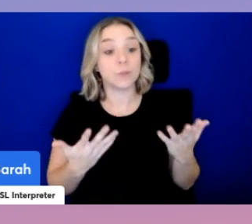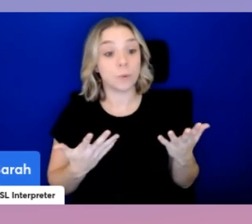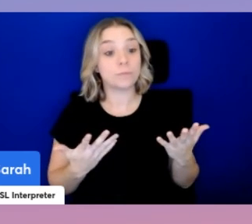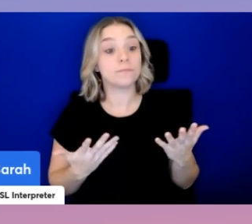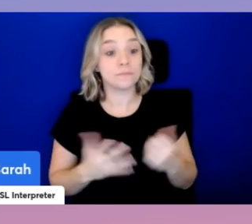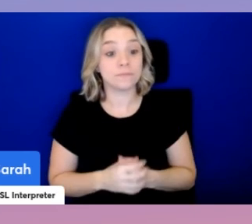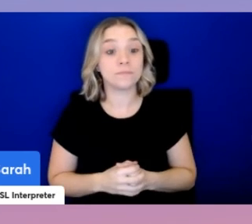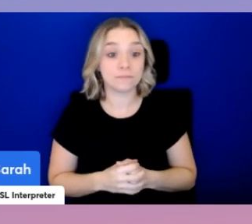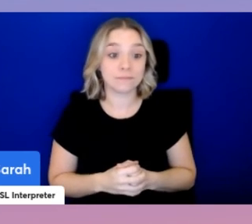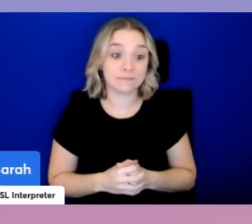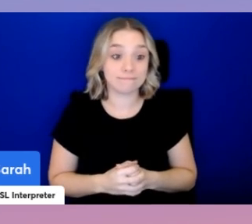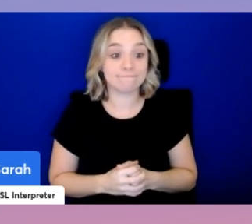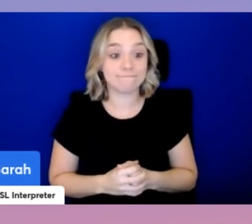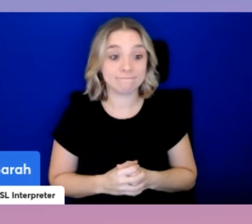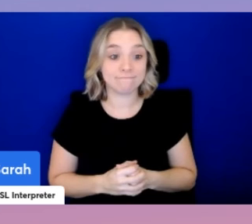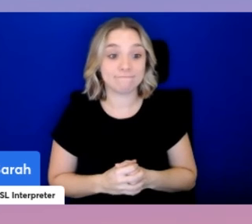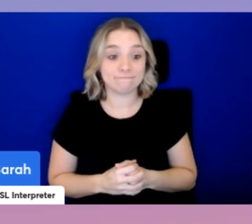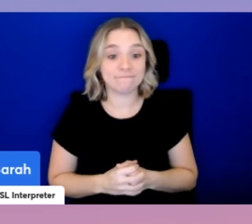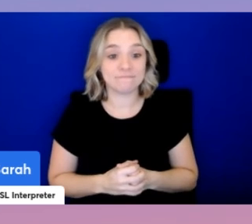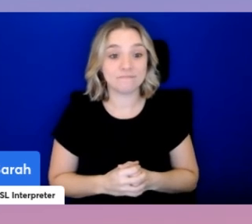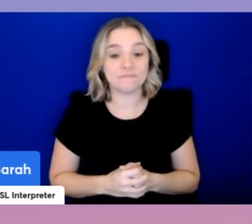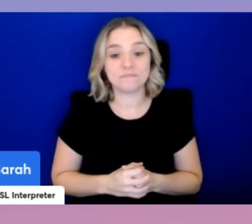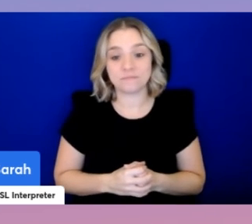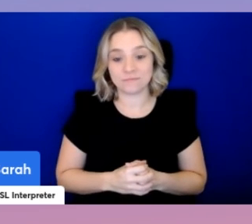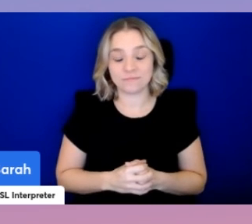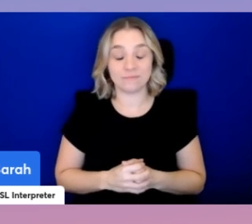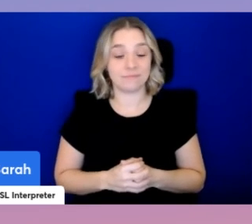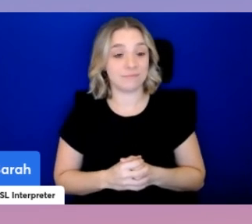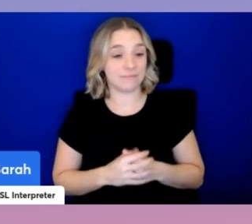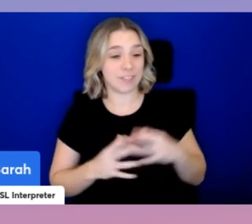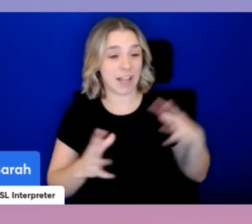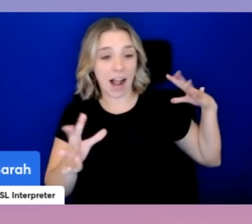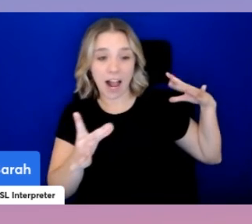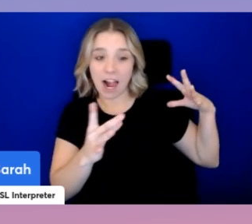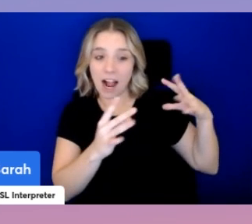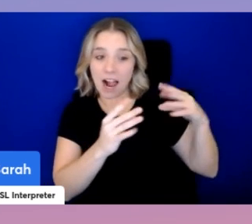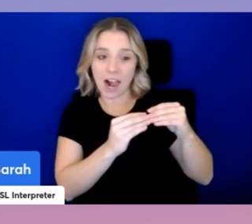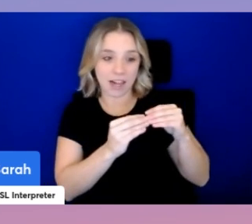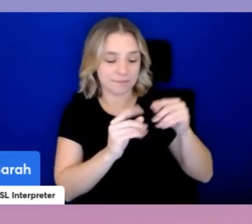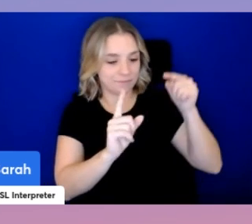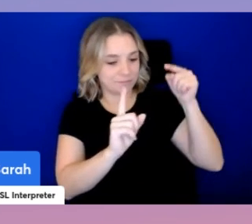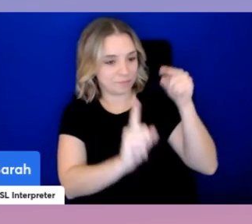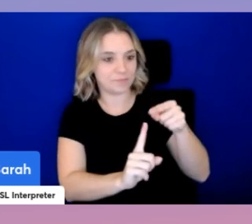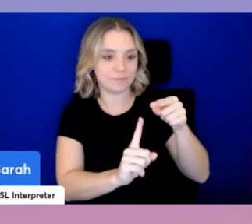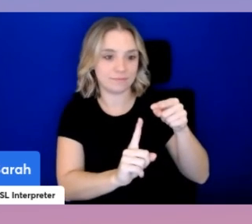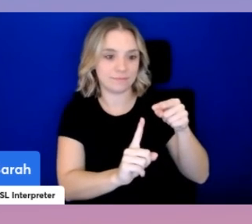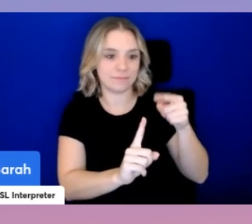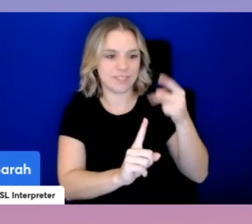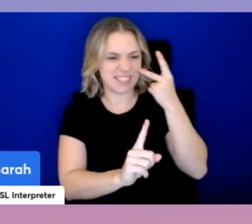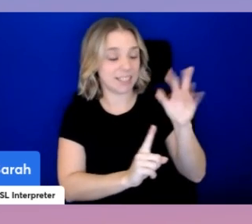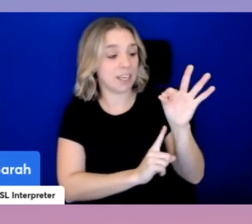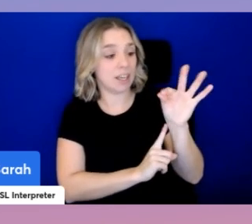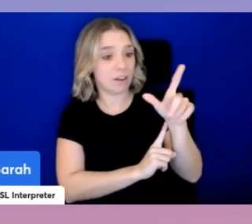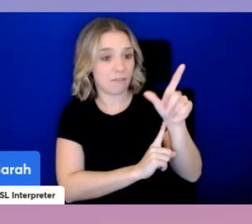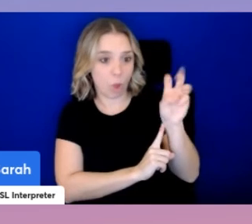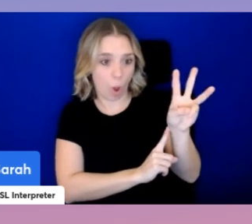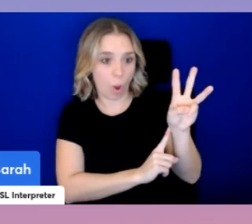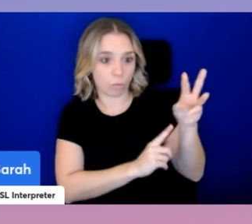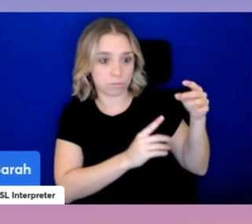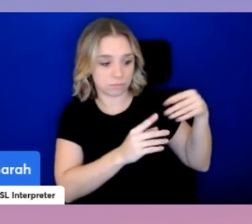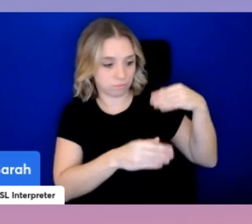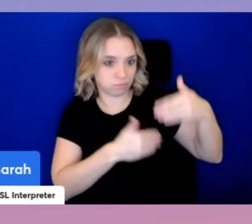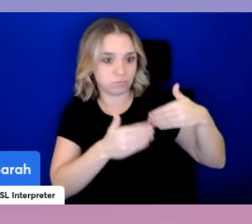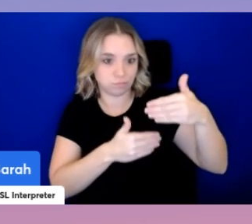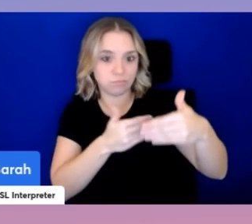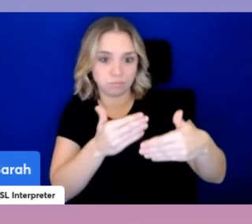So putting it all together, we basically saw this flow where everything starts with developers and